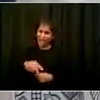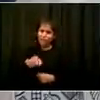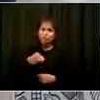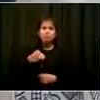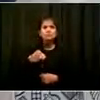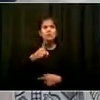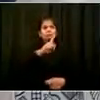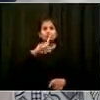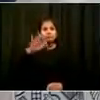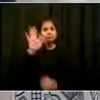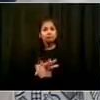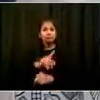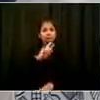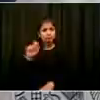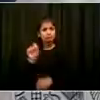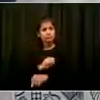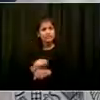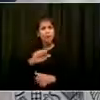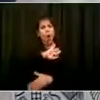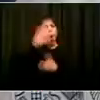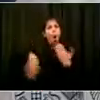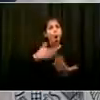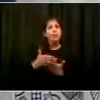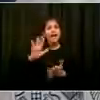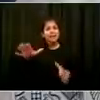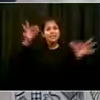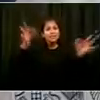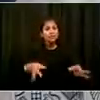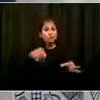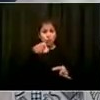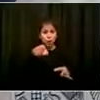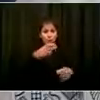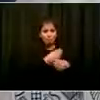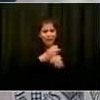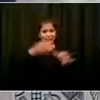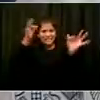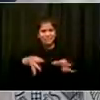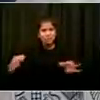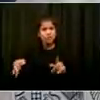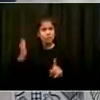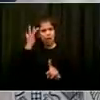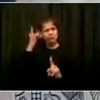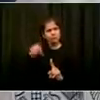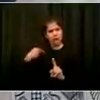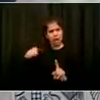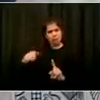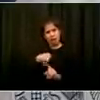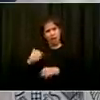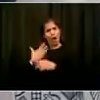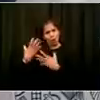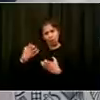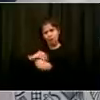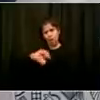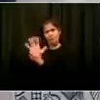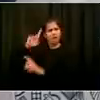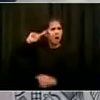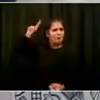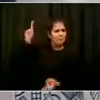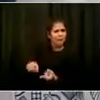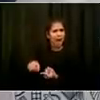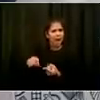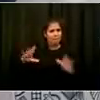the virus or until we have a vaccine, not to meet any metrics or any goals? I